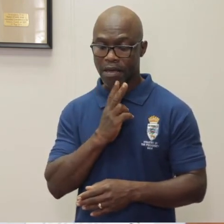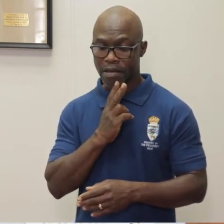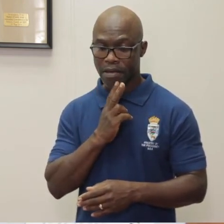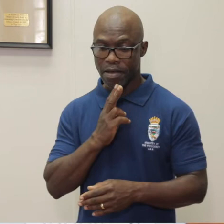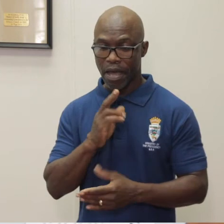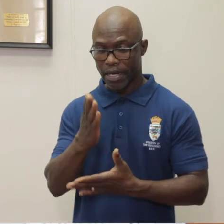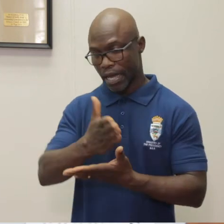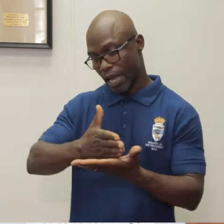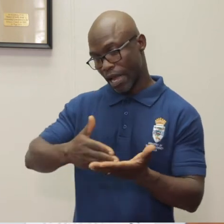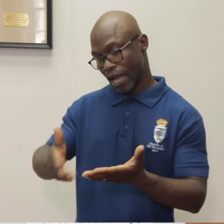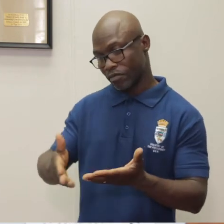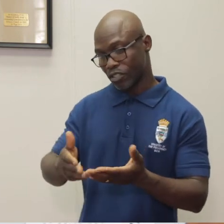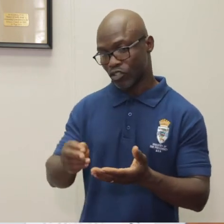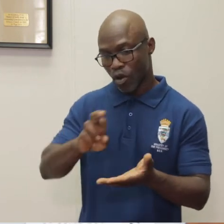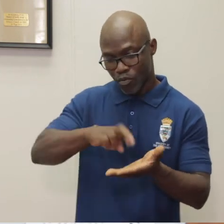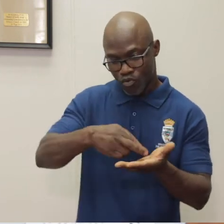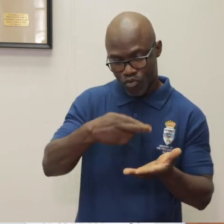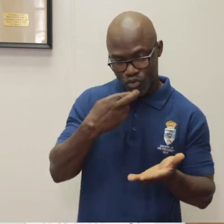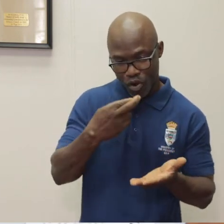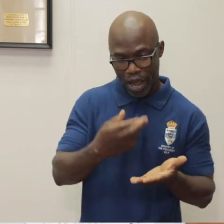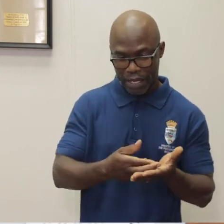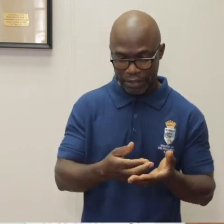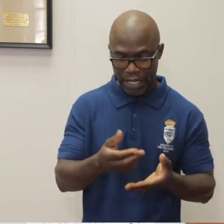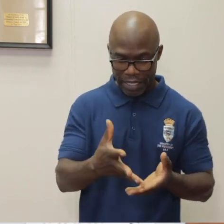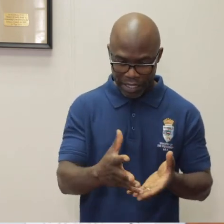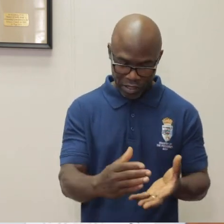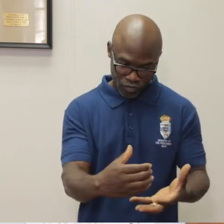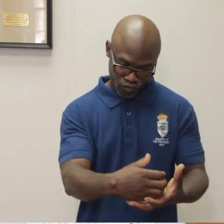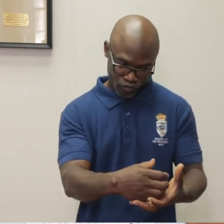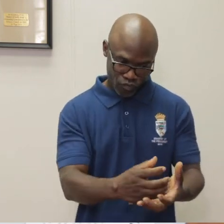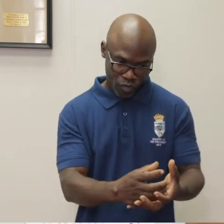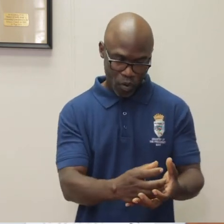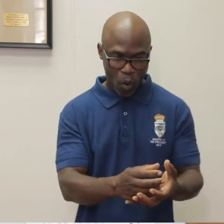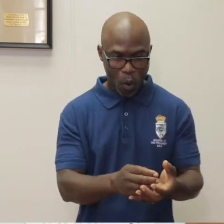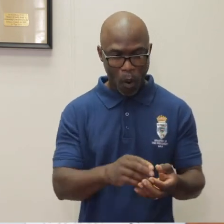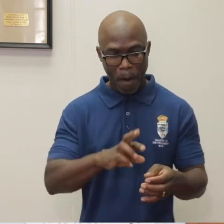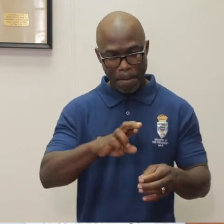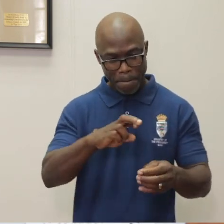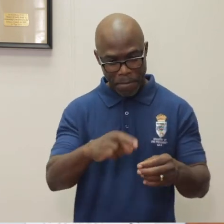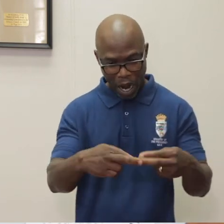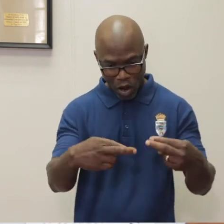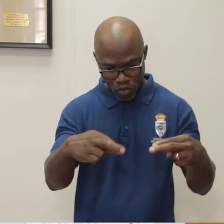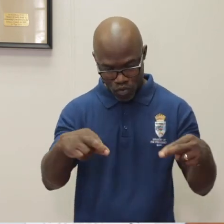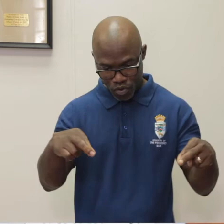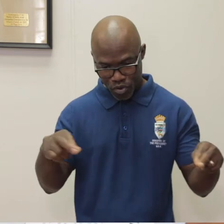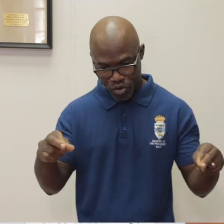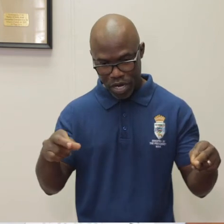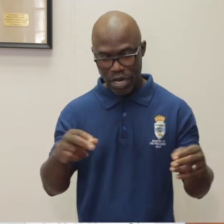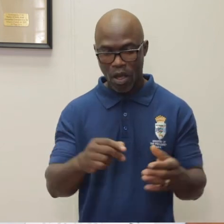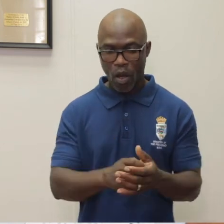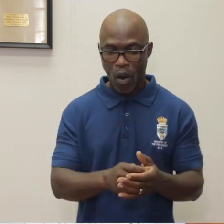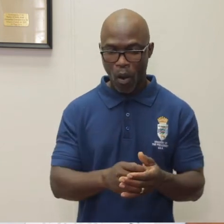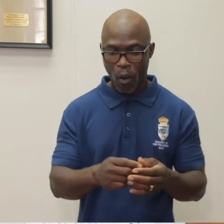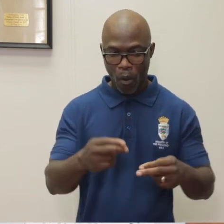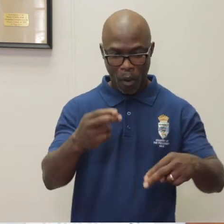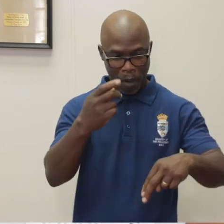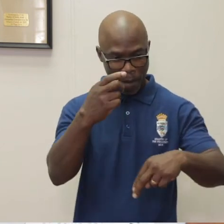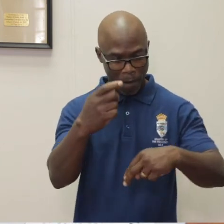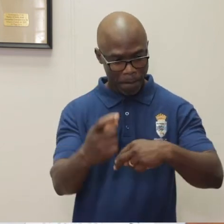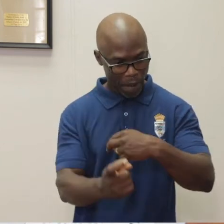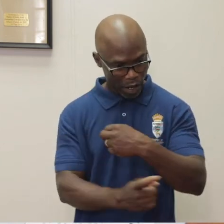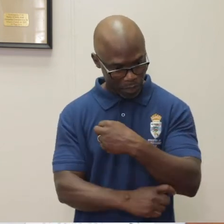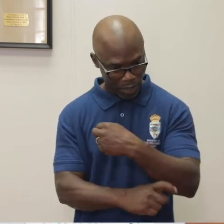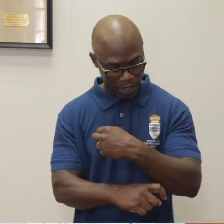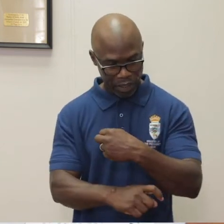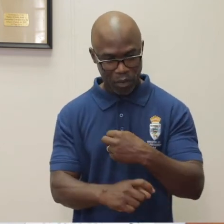some rice, and this is the exact amount of rice or macaroni or potato that you should be eating.